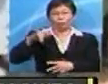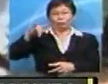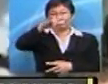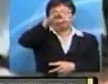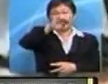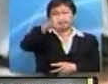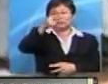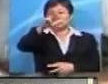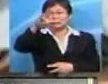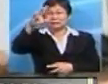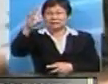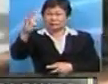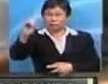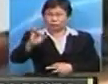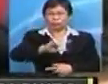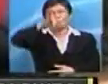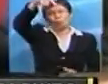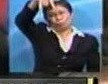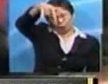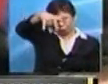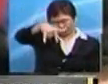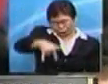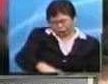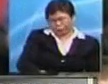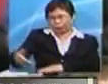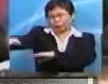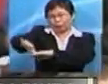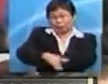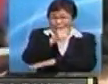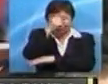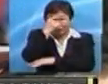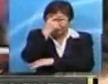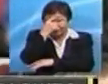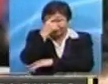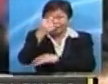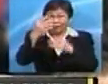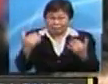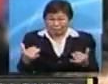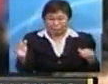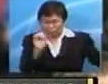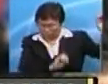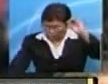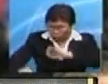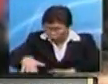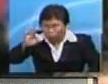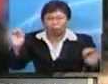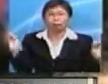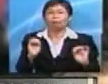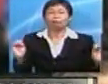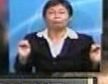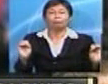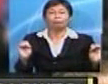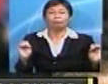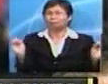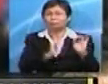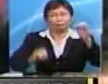has ended in the middle of the Indian Ocean. So, and yet nothing has been found so far and nothing has been